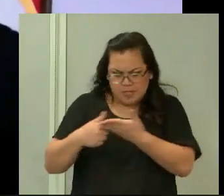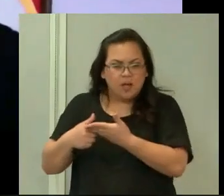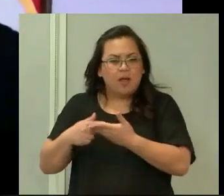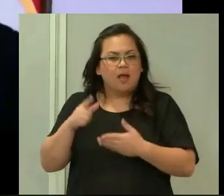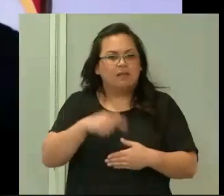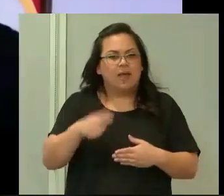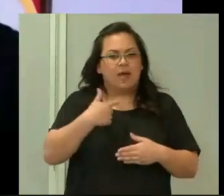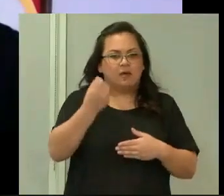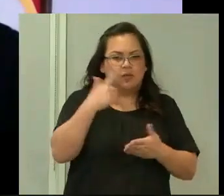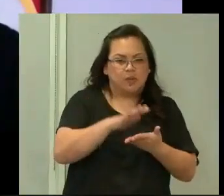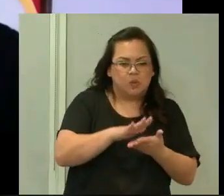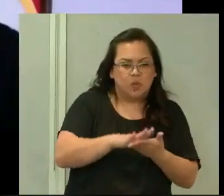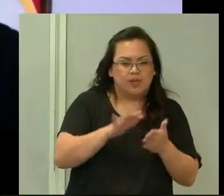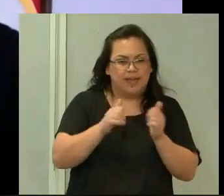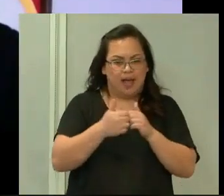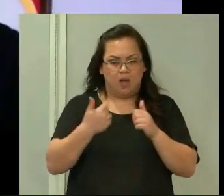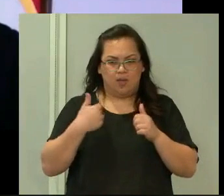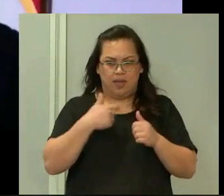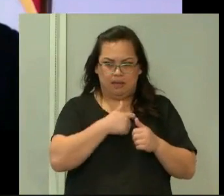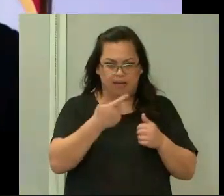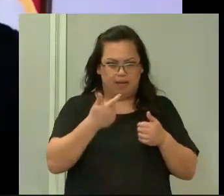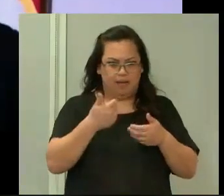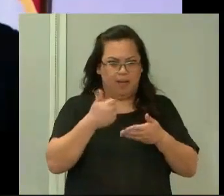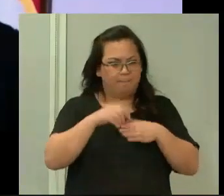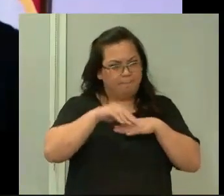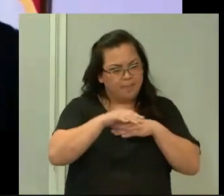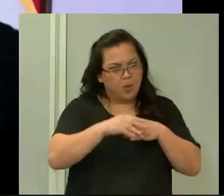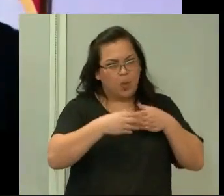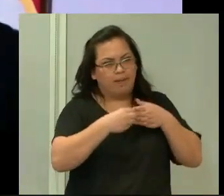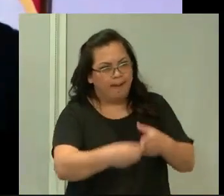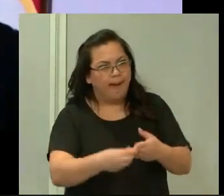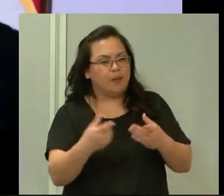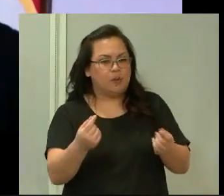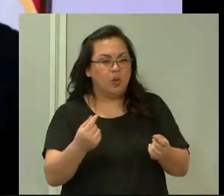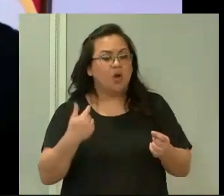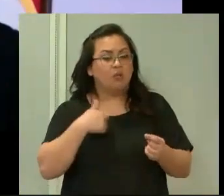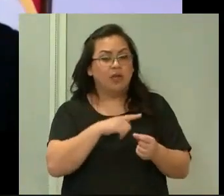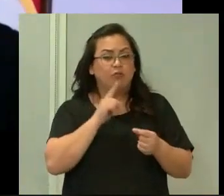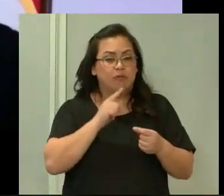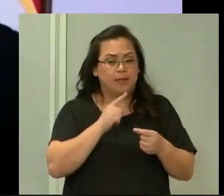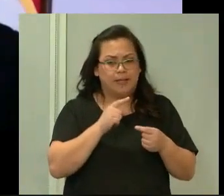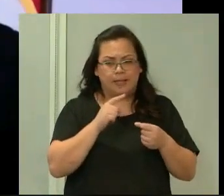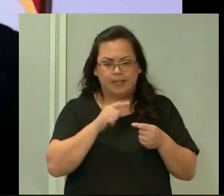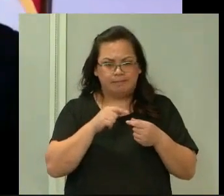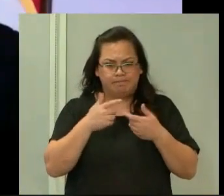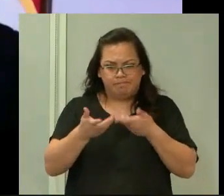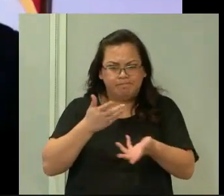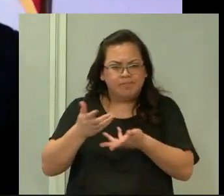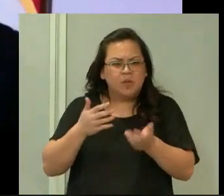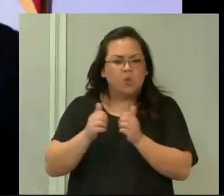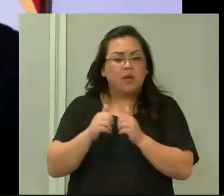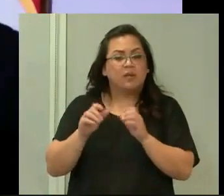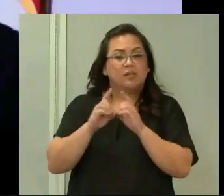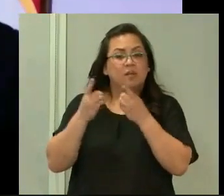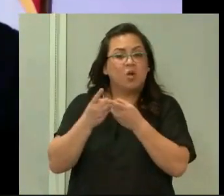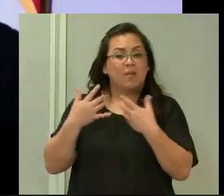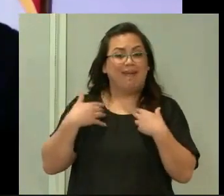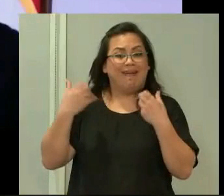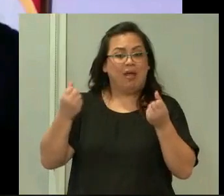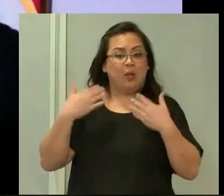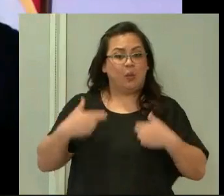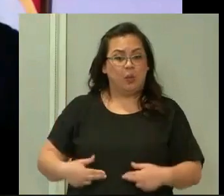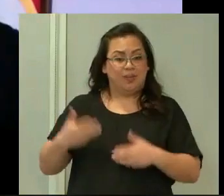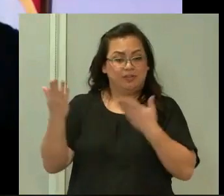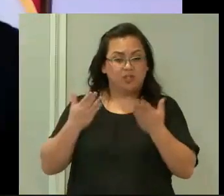understand schools, to help guide us on what we need to do. We also work very closely with the Department of Health and Human Services and the Department